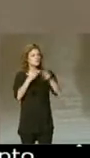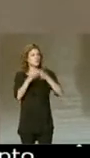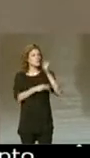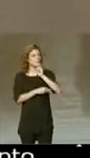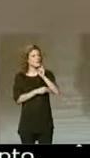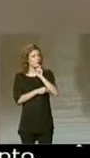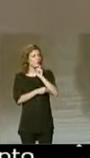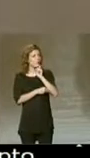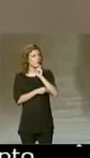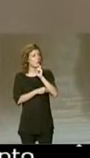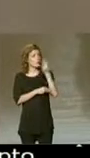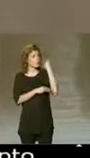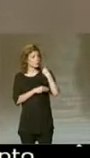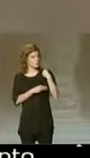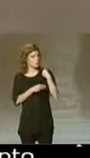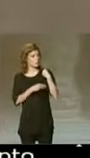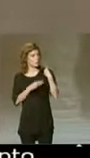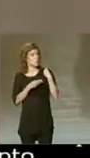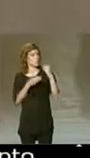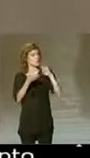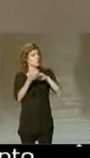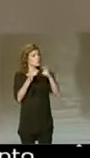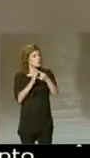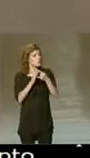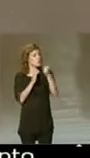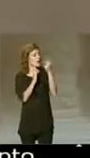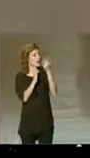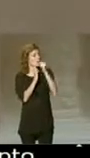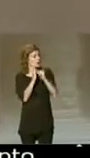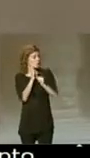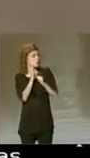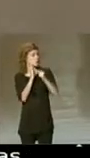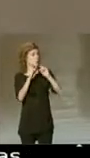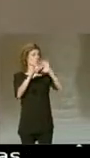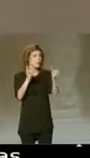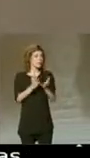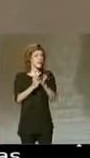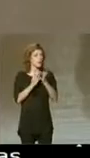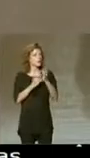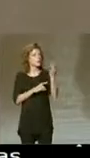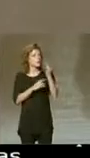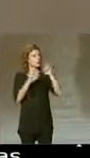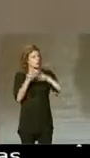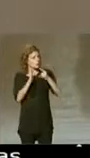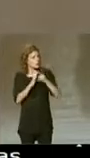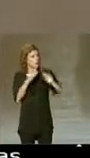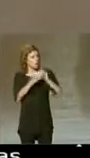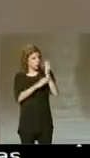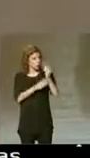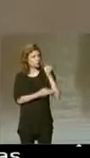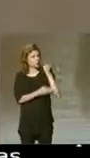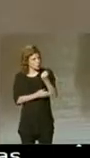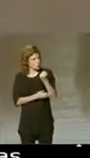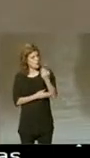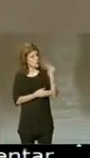of everything. The contributions of universal design, we can then customize it by